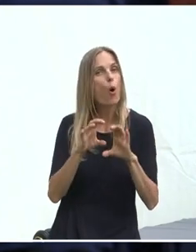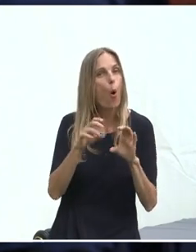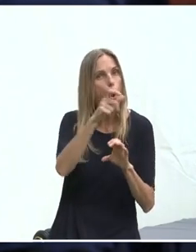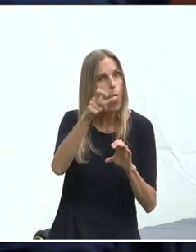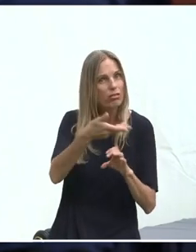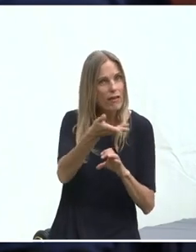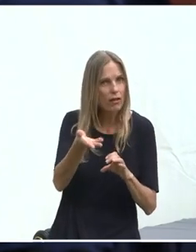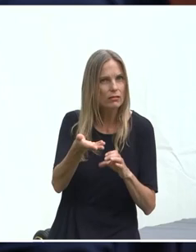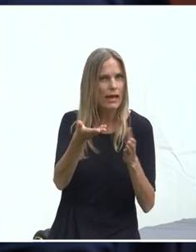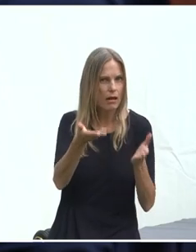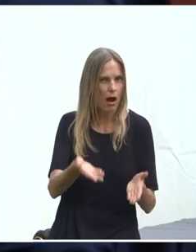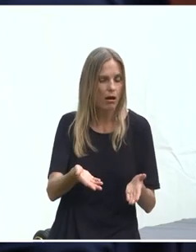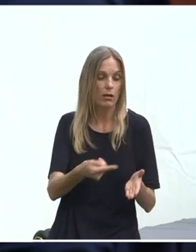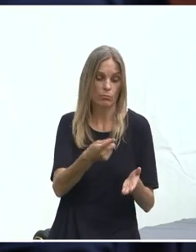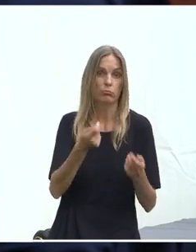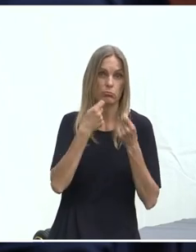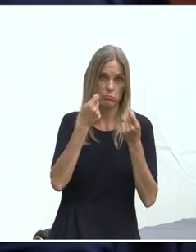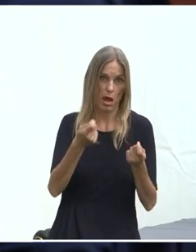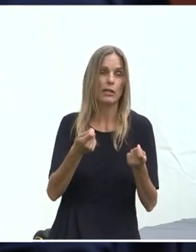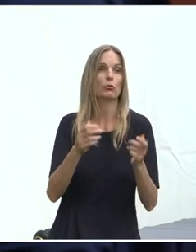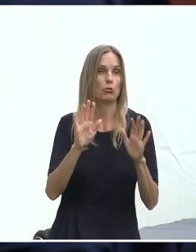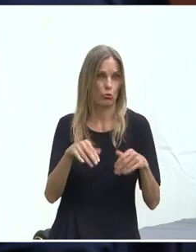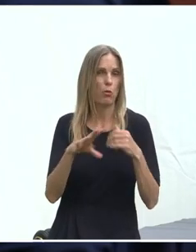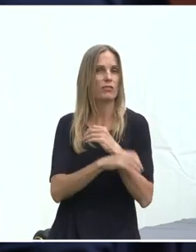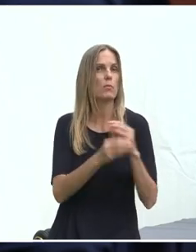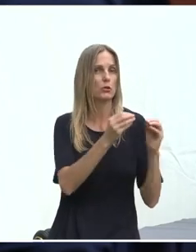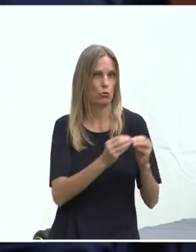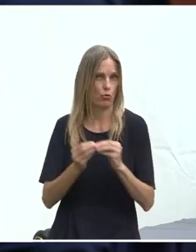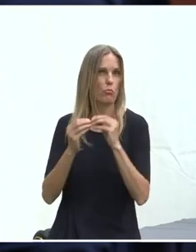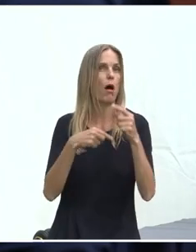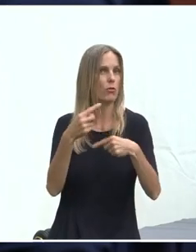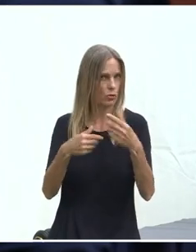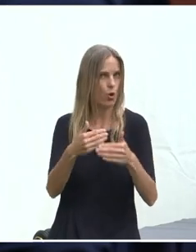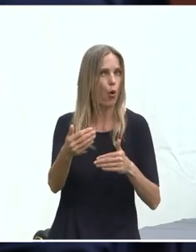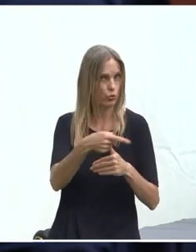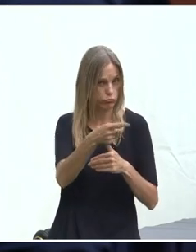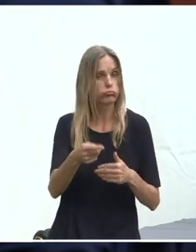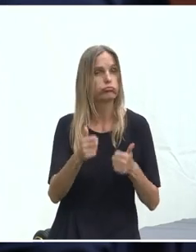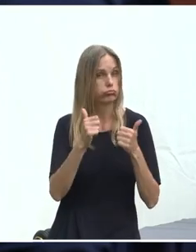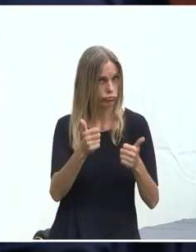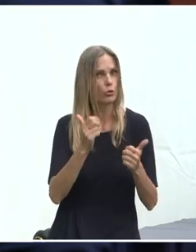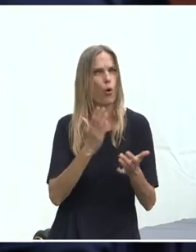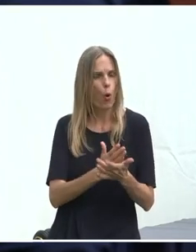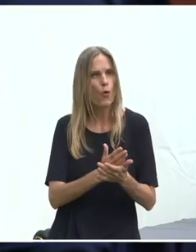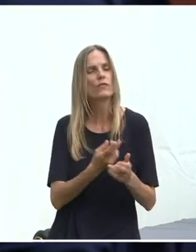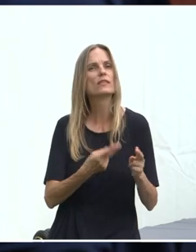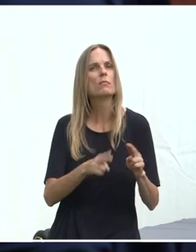have exploded the last decades in the Nordics, and it has been very important